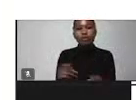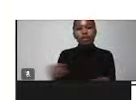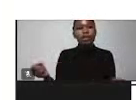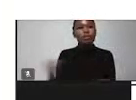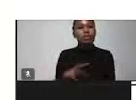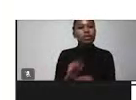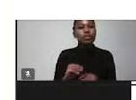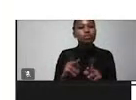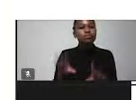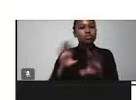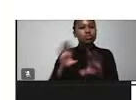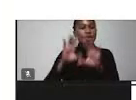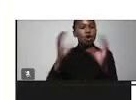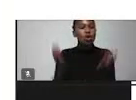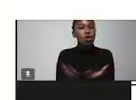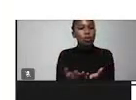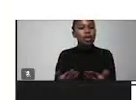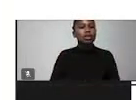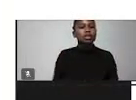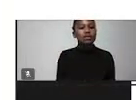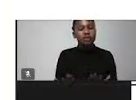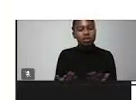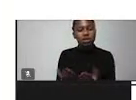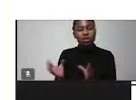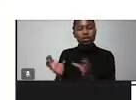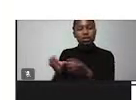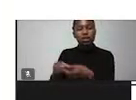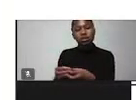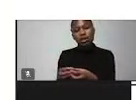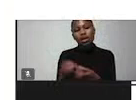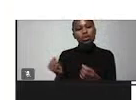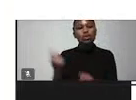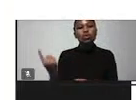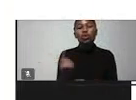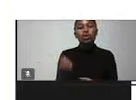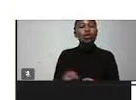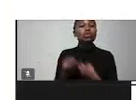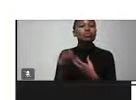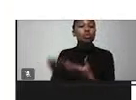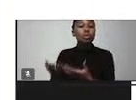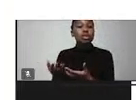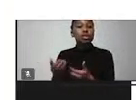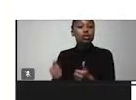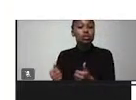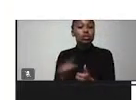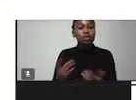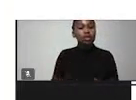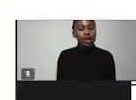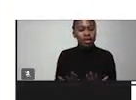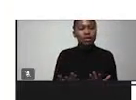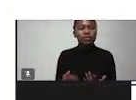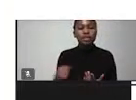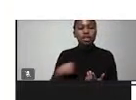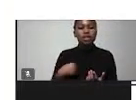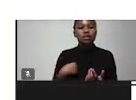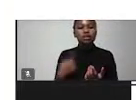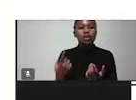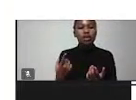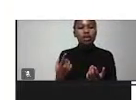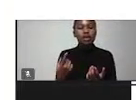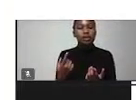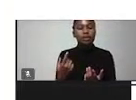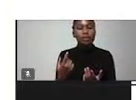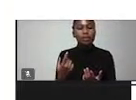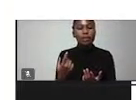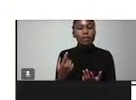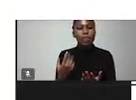global competitive services sector. So it's not just exporting goods, but also services, where we're definitely seeing